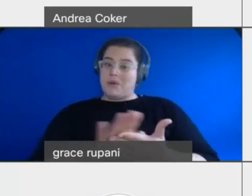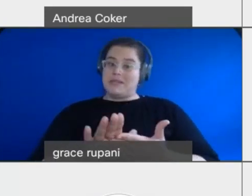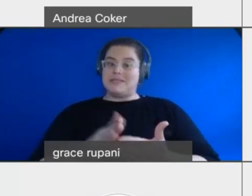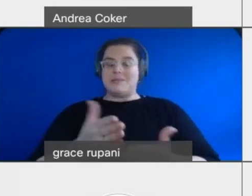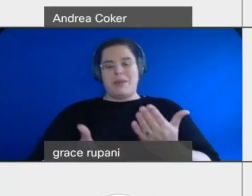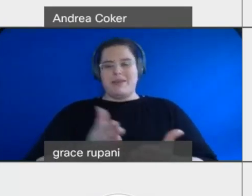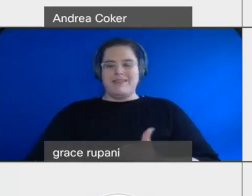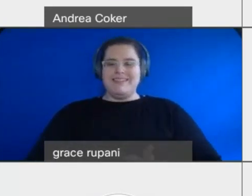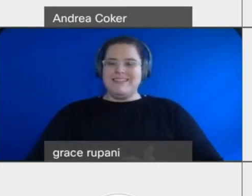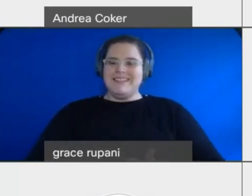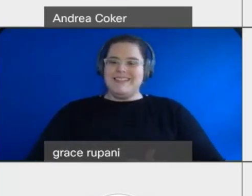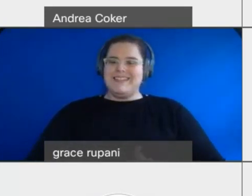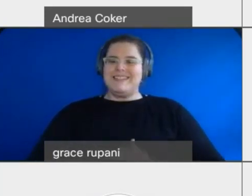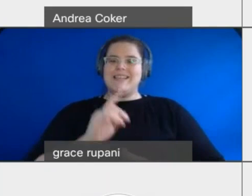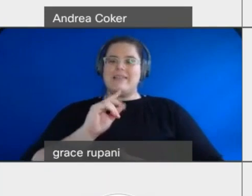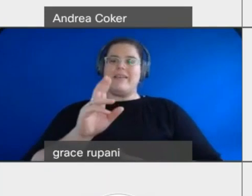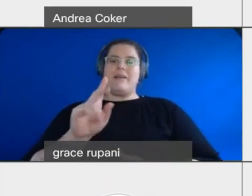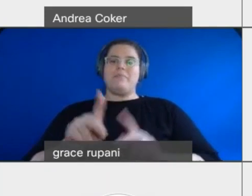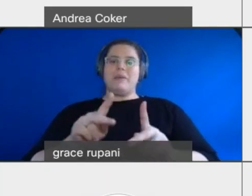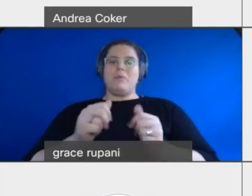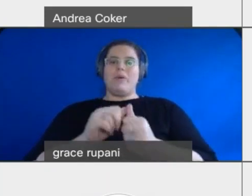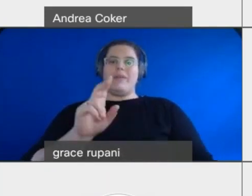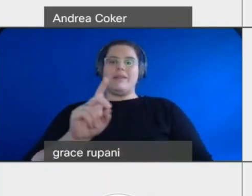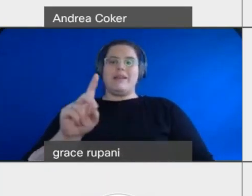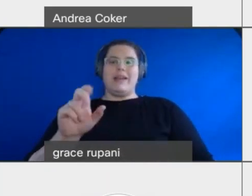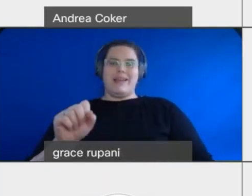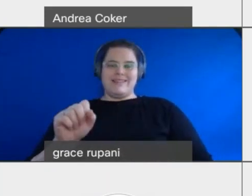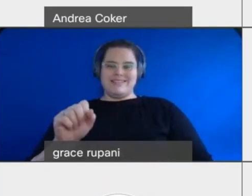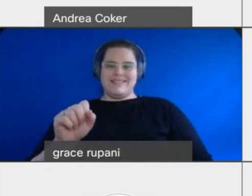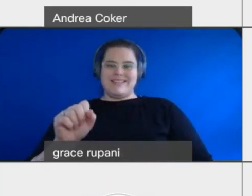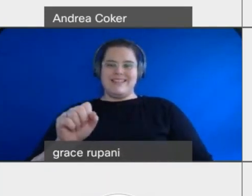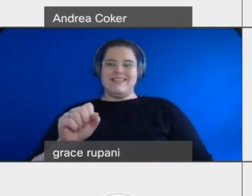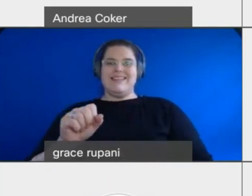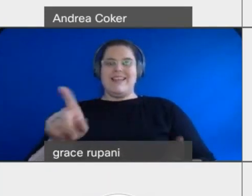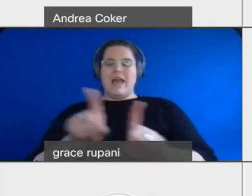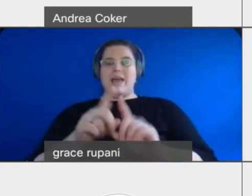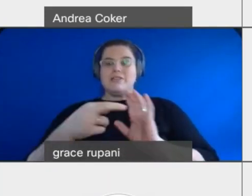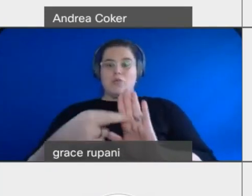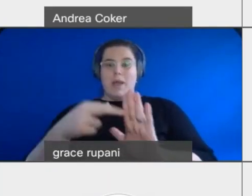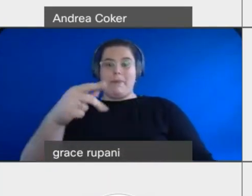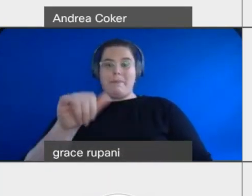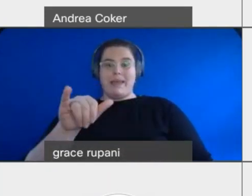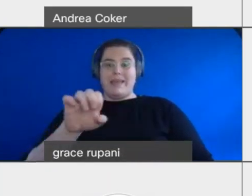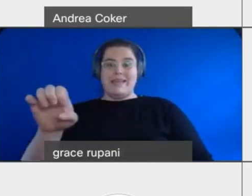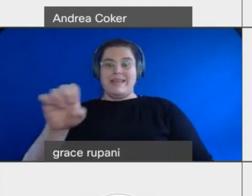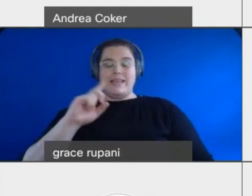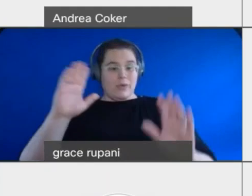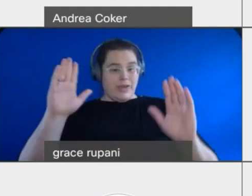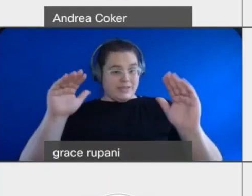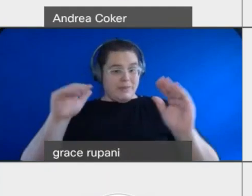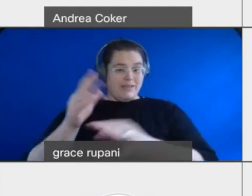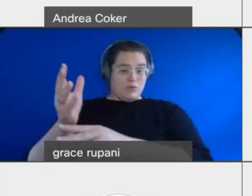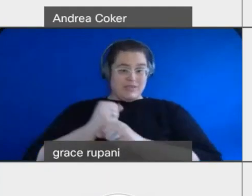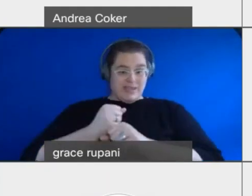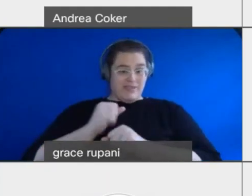When can people who have DDS as their rep payee expect to receive their stimulus checks? I don't know. I have